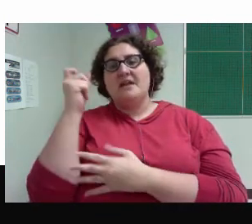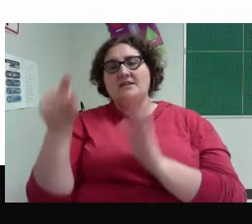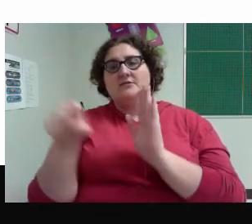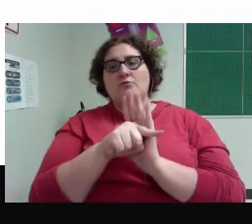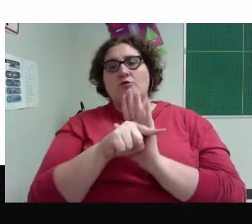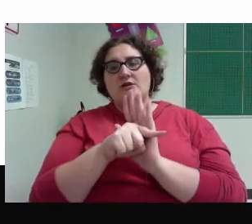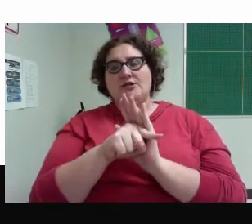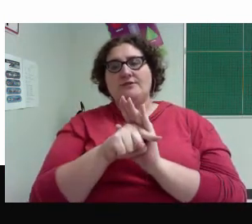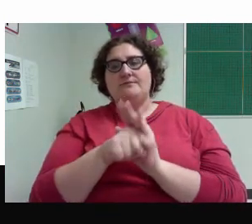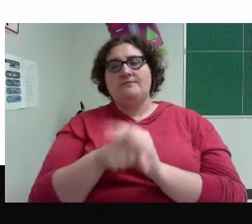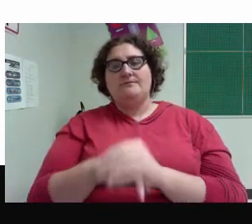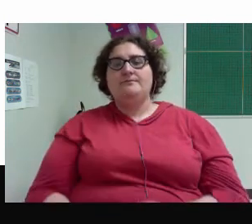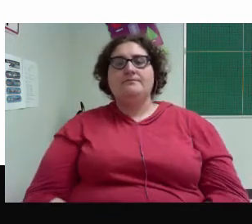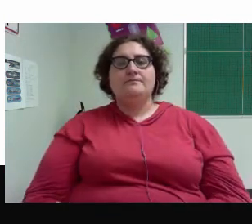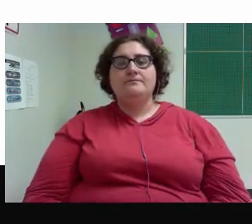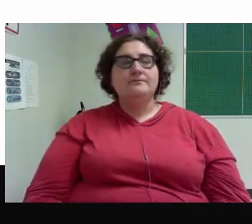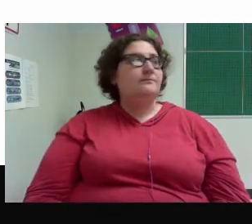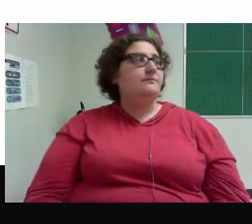by subtraction.